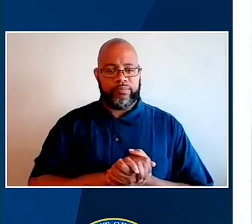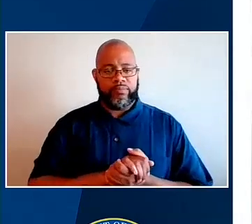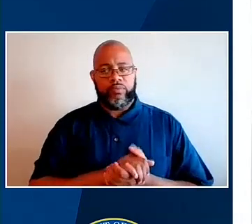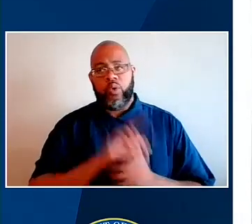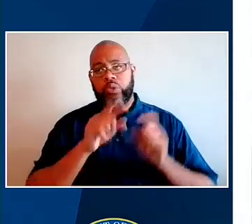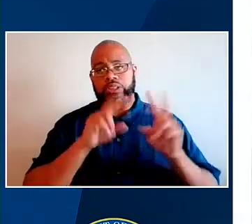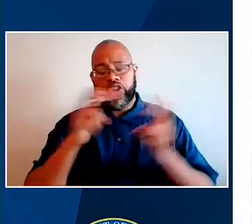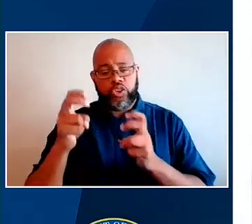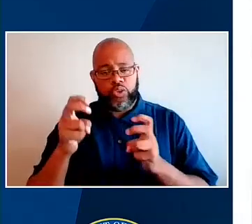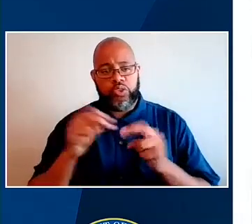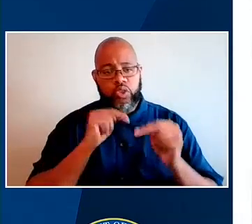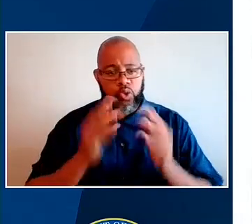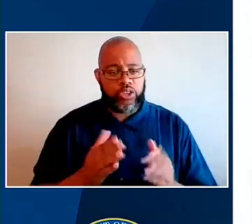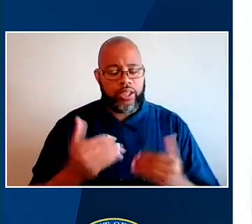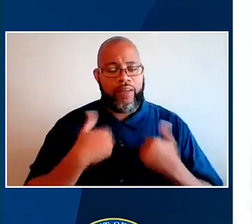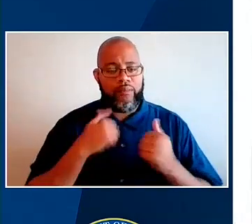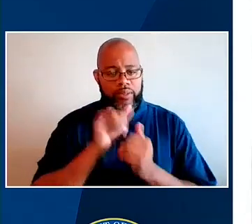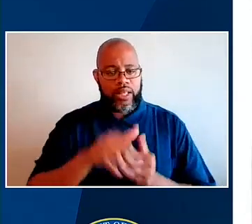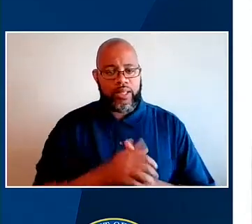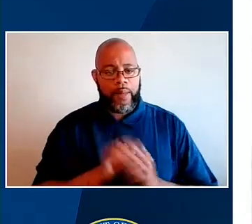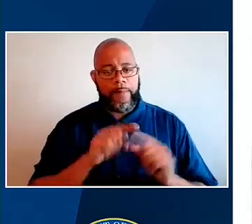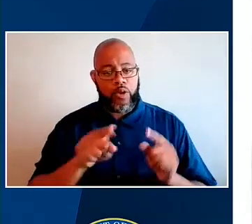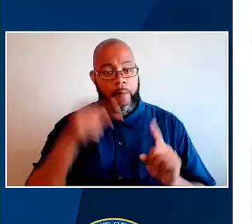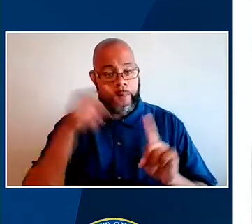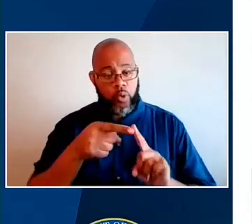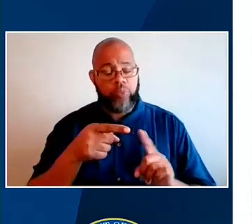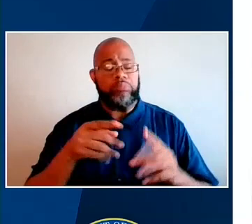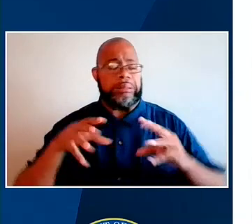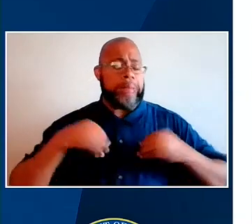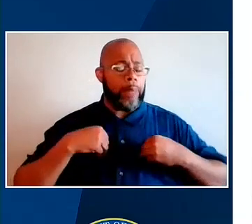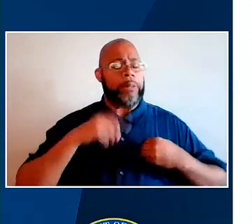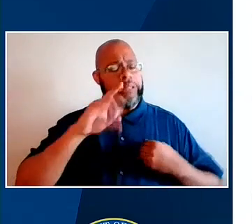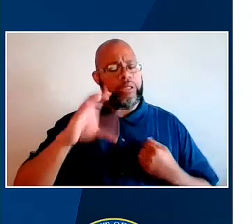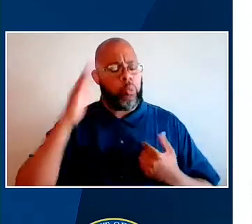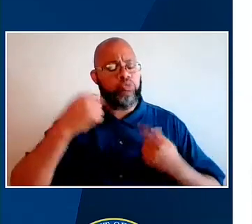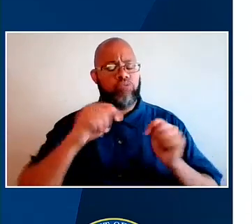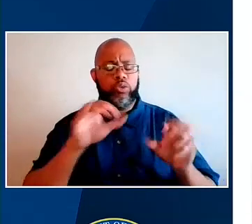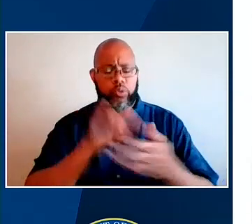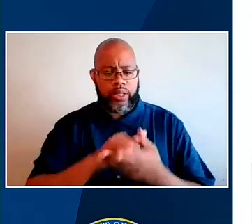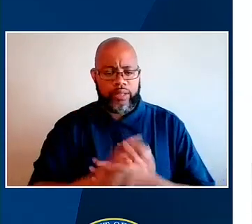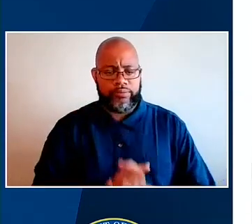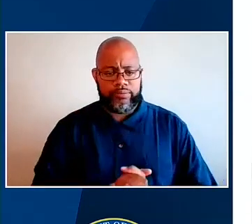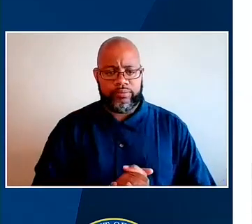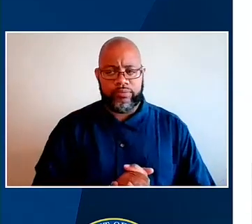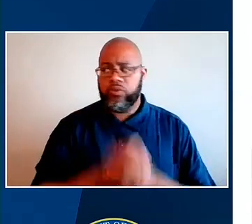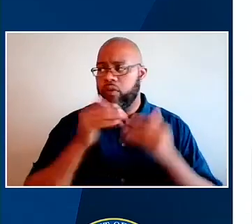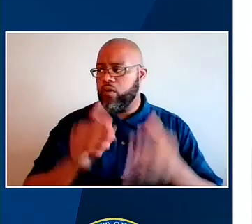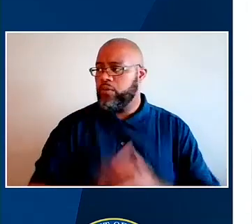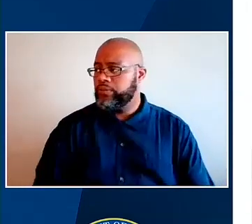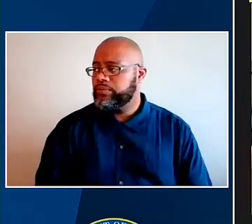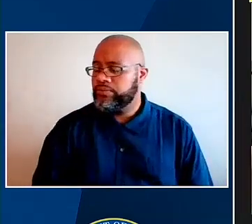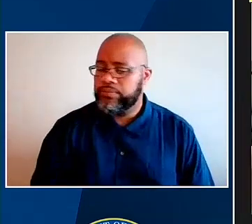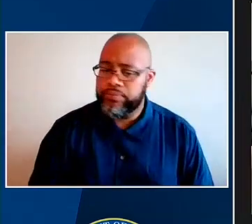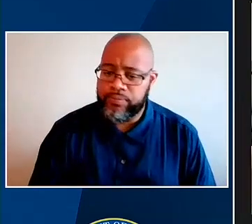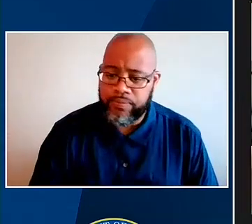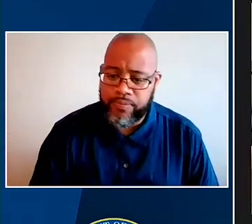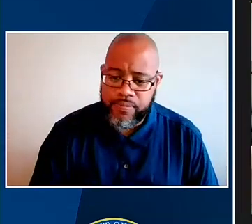issues negotiators had with this. But your point is well taken, DC, and we'll endeavor to do that moving forward. Yeah, I want to assure